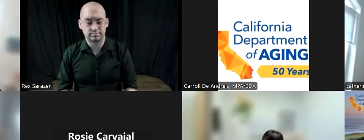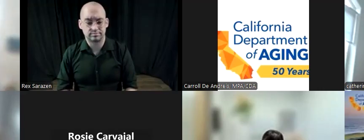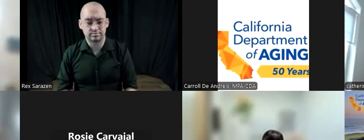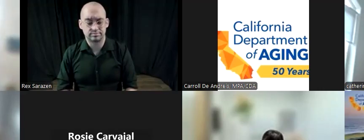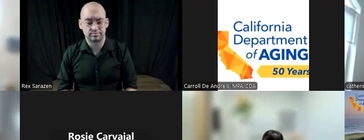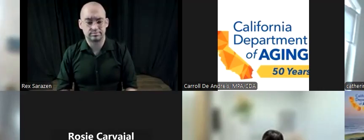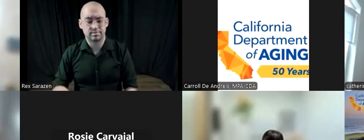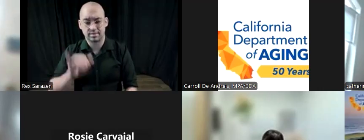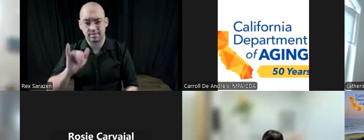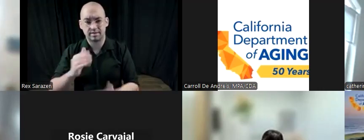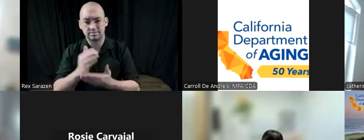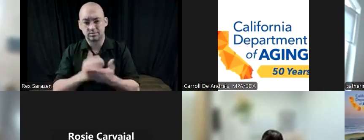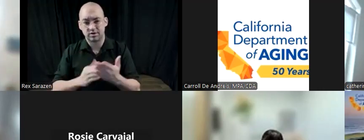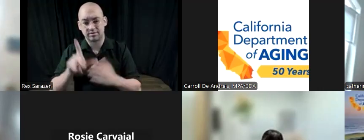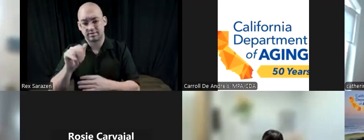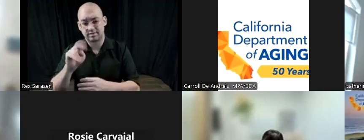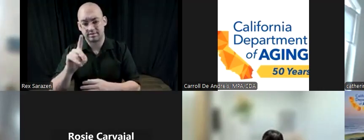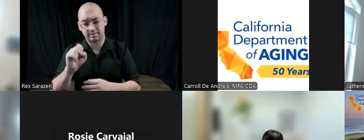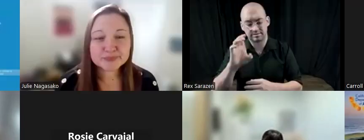need to bring this prevention work into.